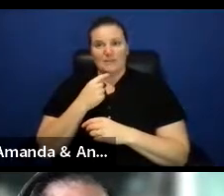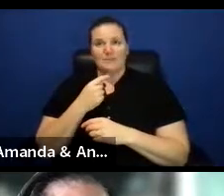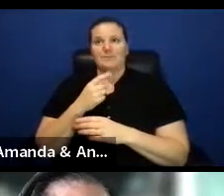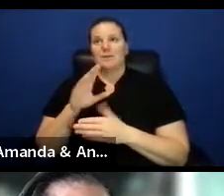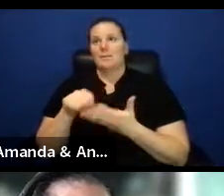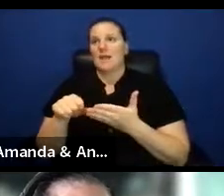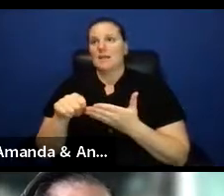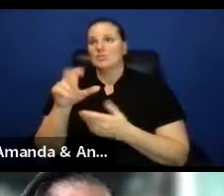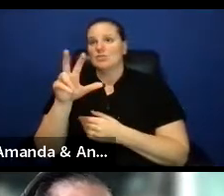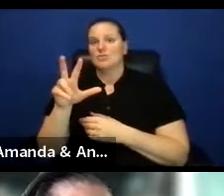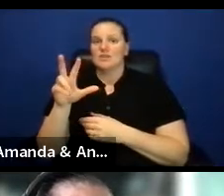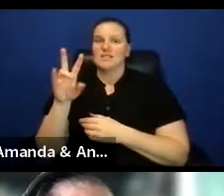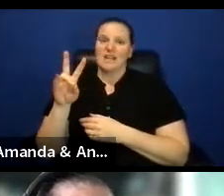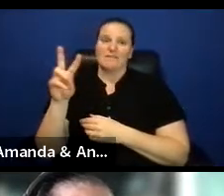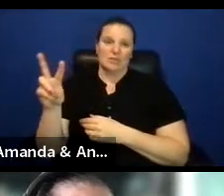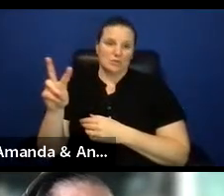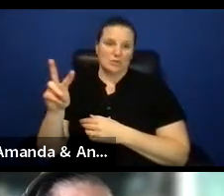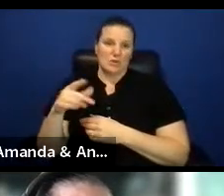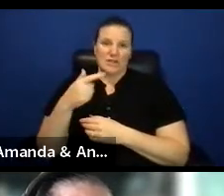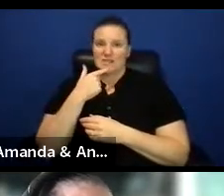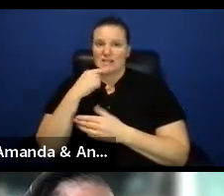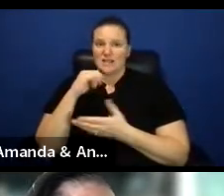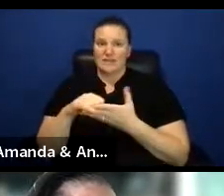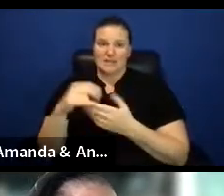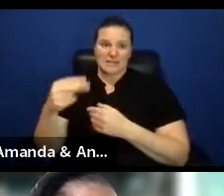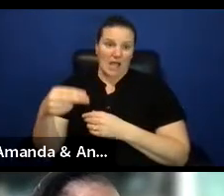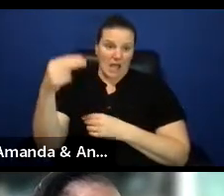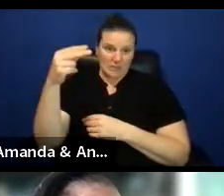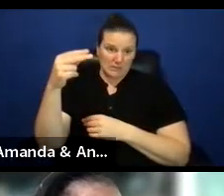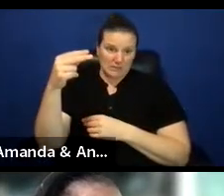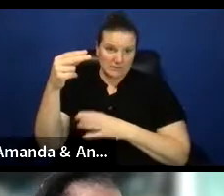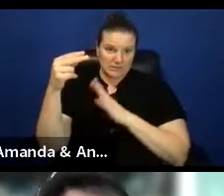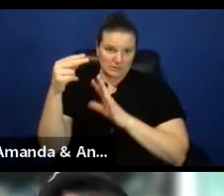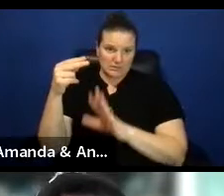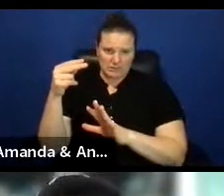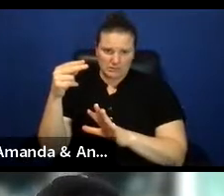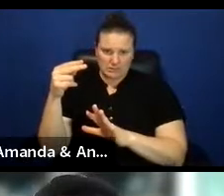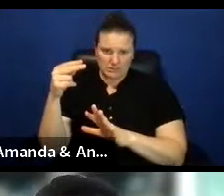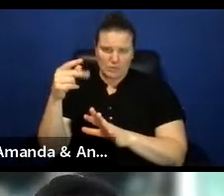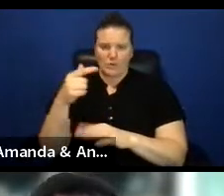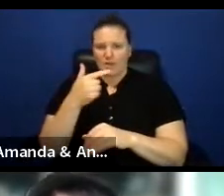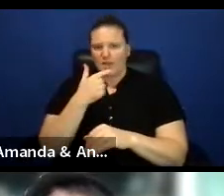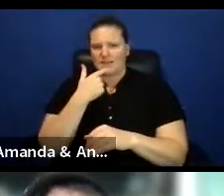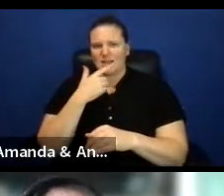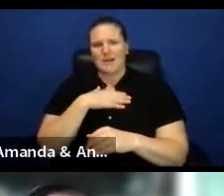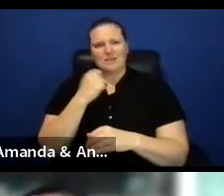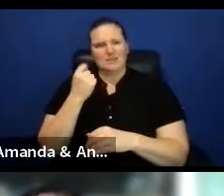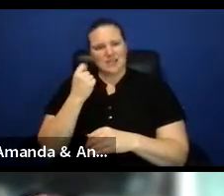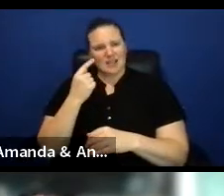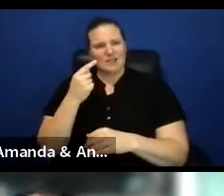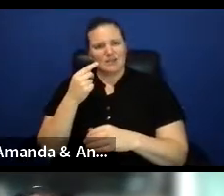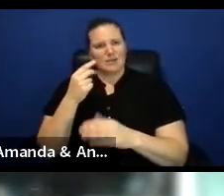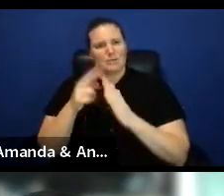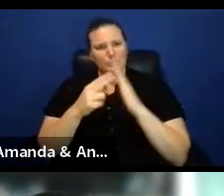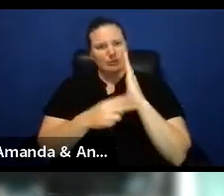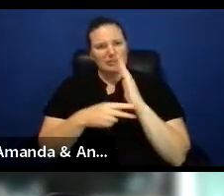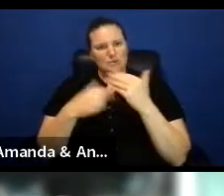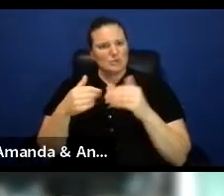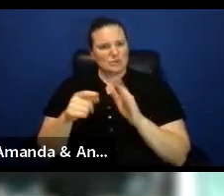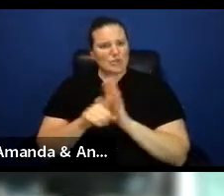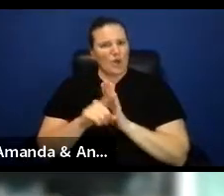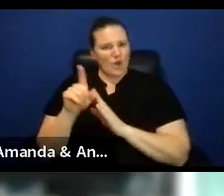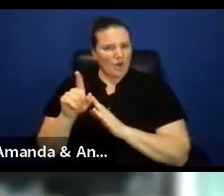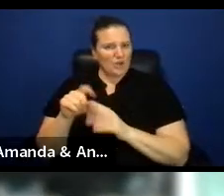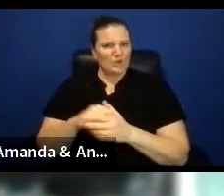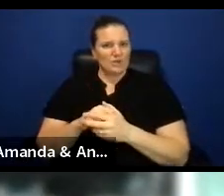page 372, it says this height, and therefore, or can they just say, my understanding is the bridge is pretty darn tall,